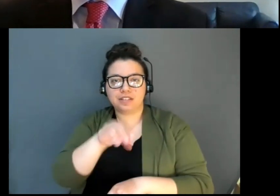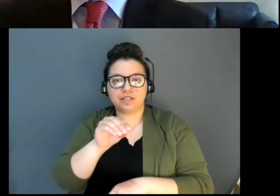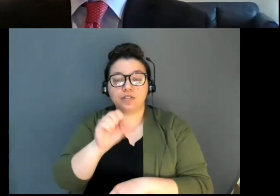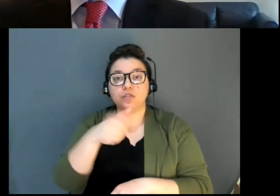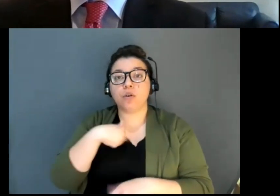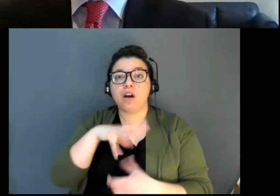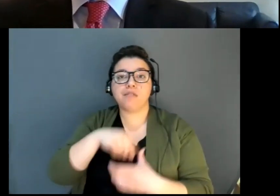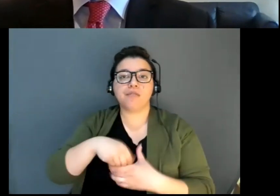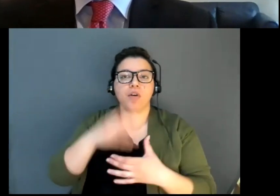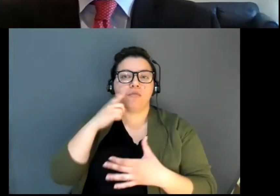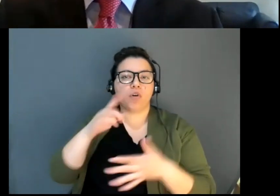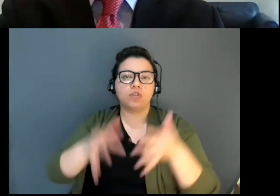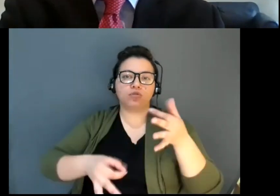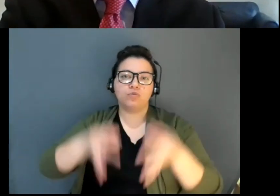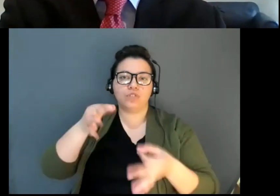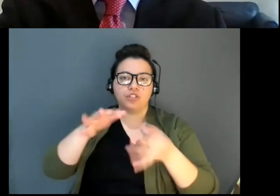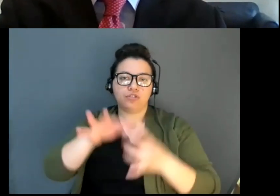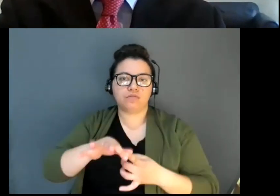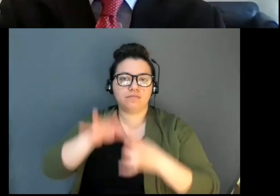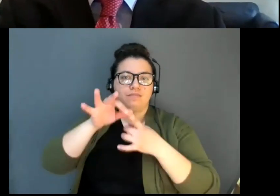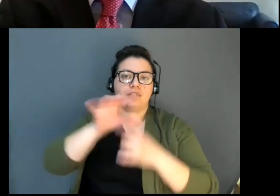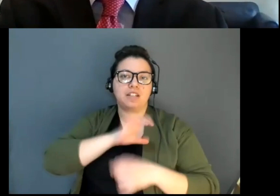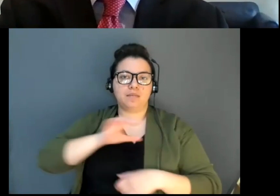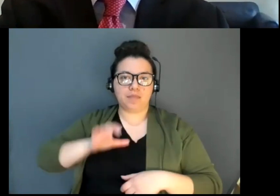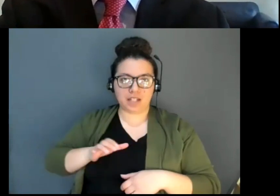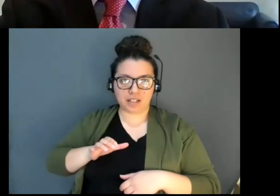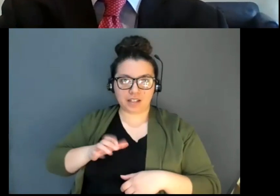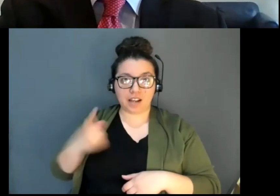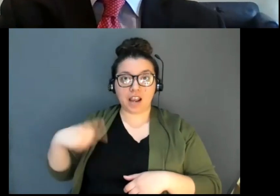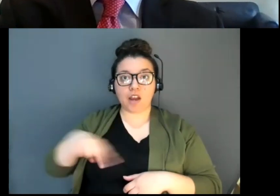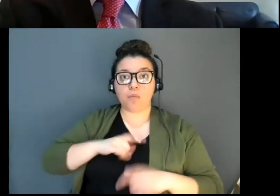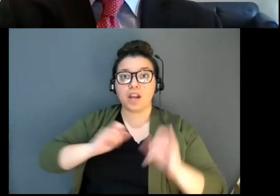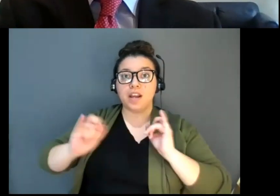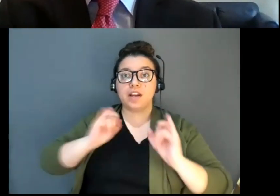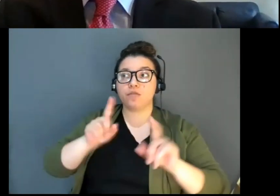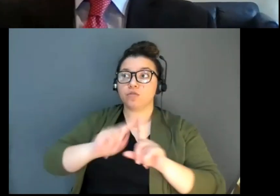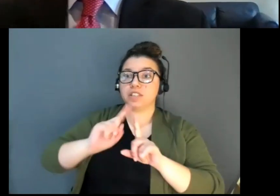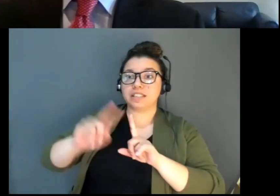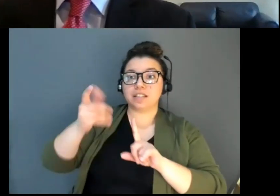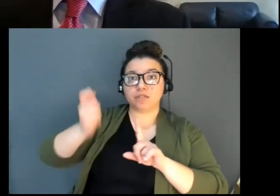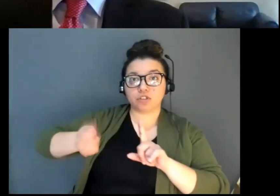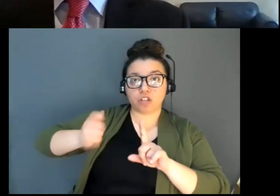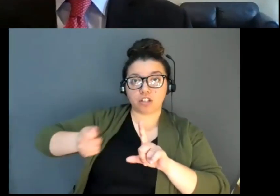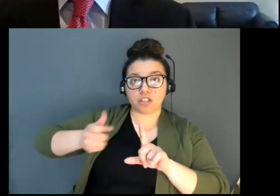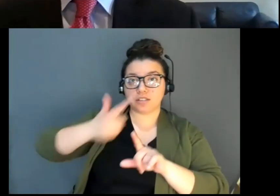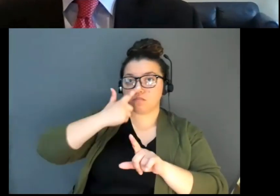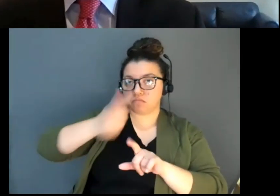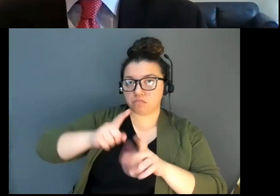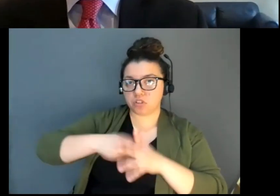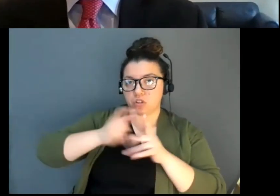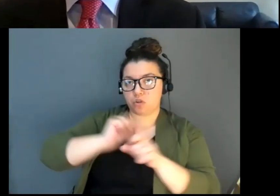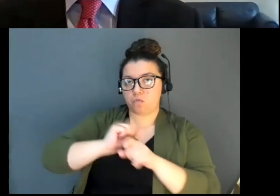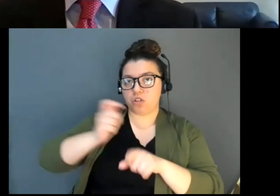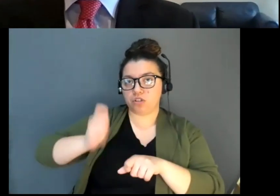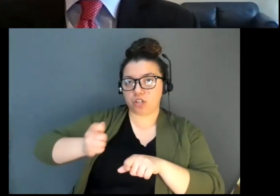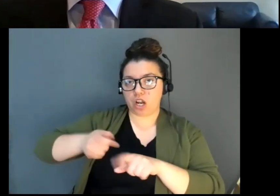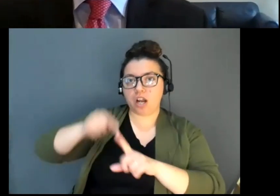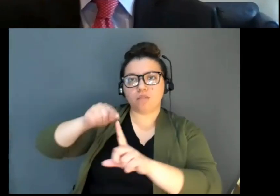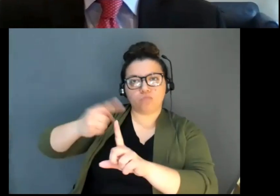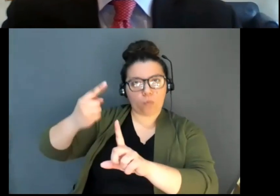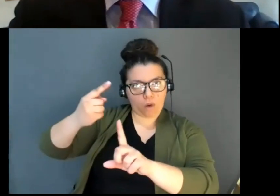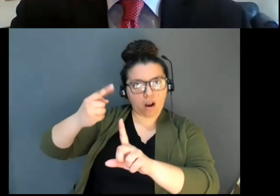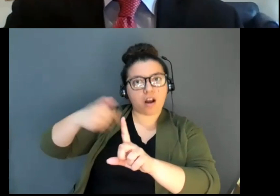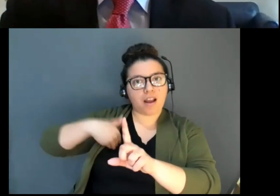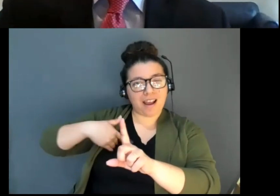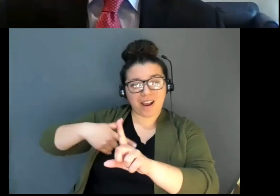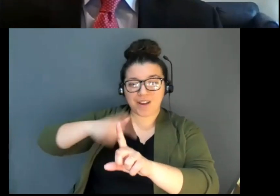Committee, and we were interviewing, judges who wanted to be on the bench. And she had a really cool tattoo of